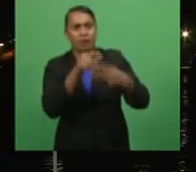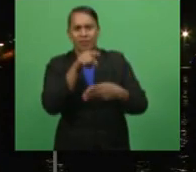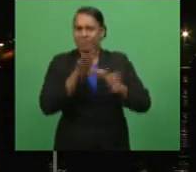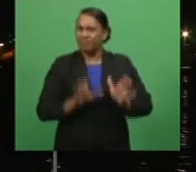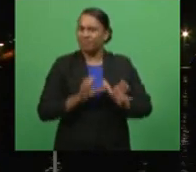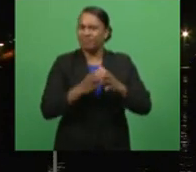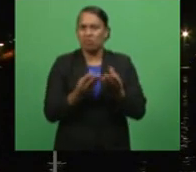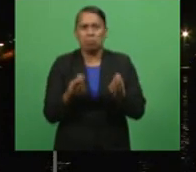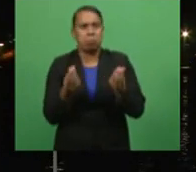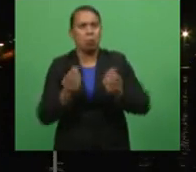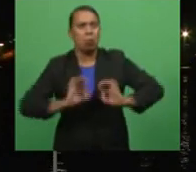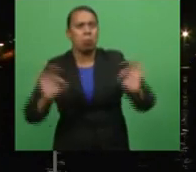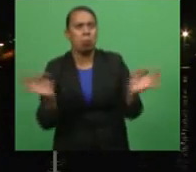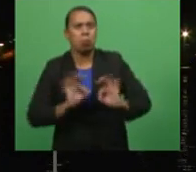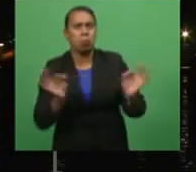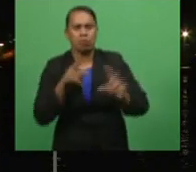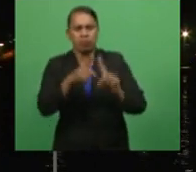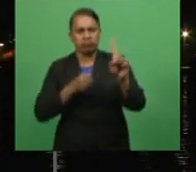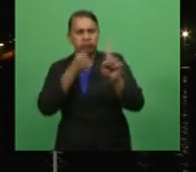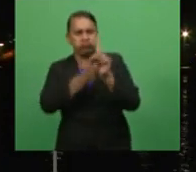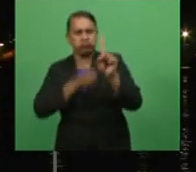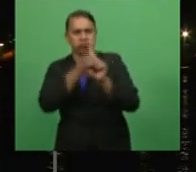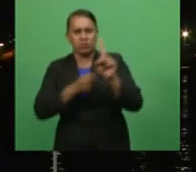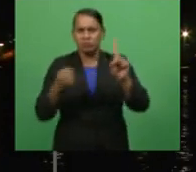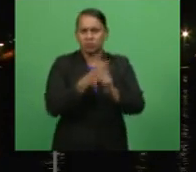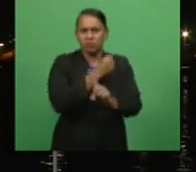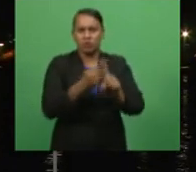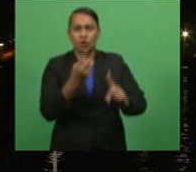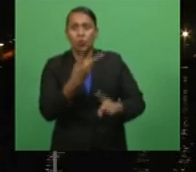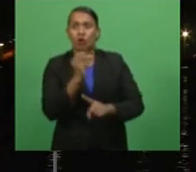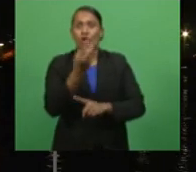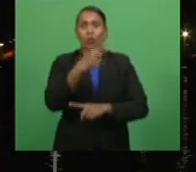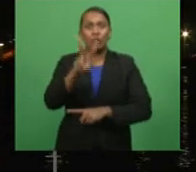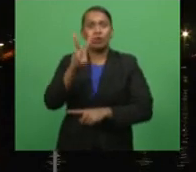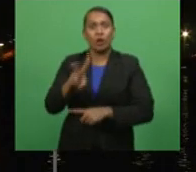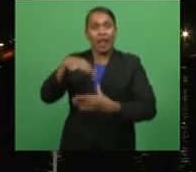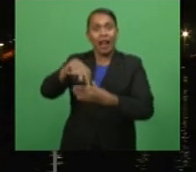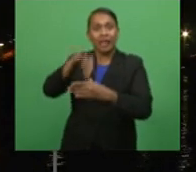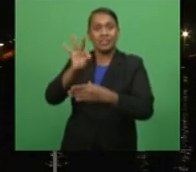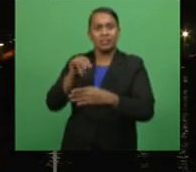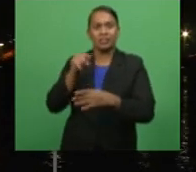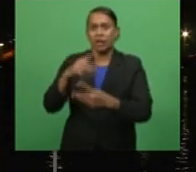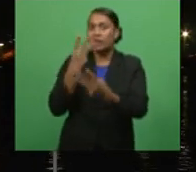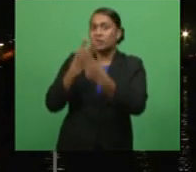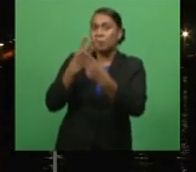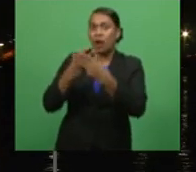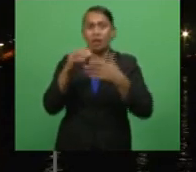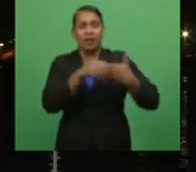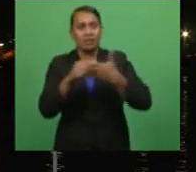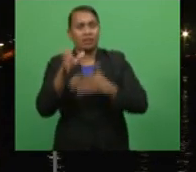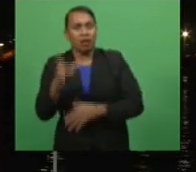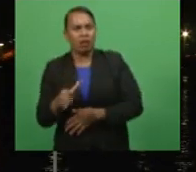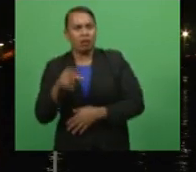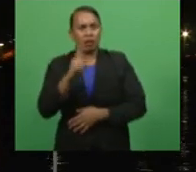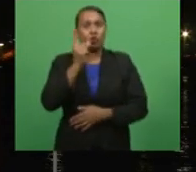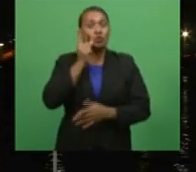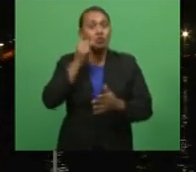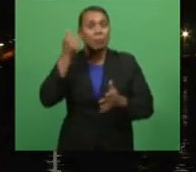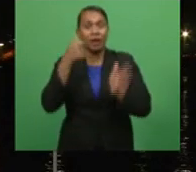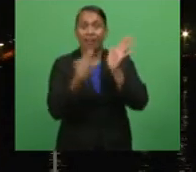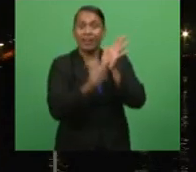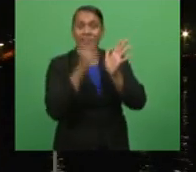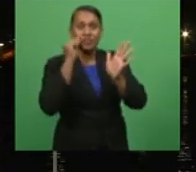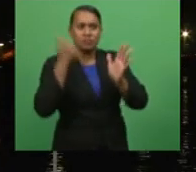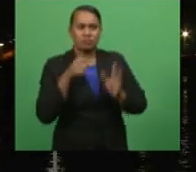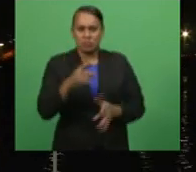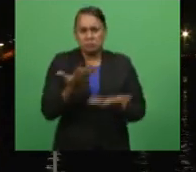to campaign for the 2022 general election. SODELPA leader Sitiveni Rambuka already has his hands full in trying